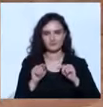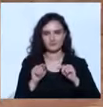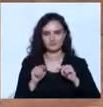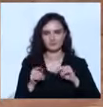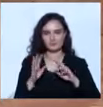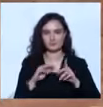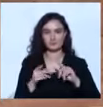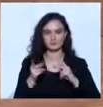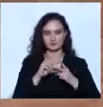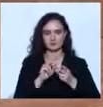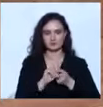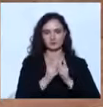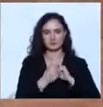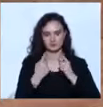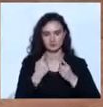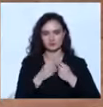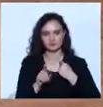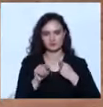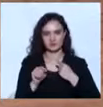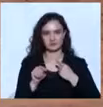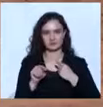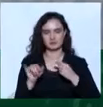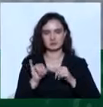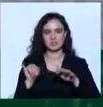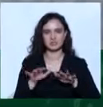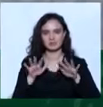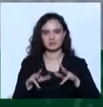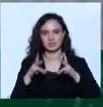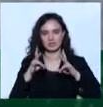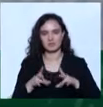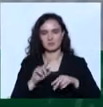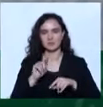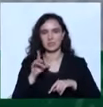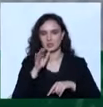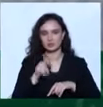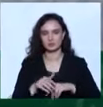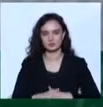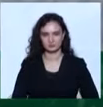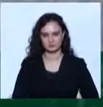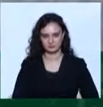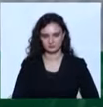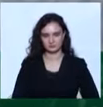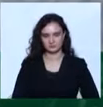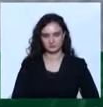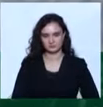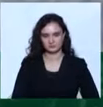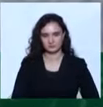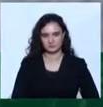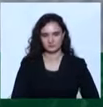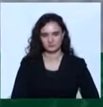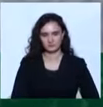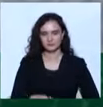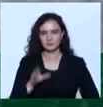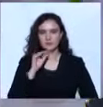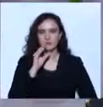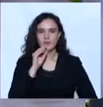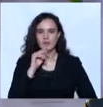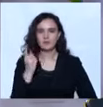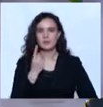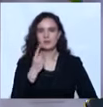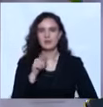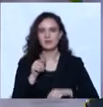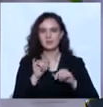let's get into something very cold with the setting of White Fang. Indeed. Let's look at the when